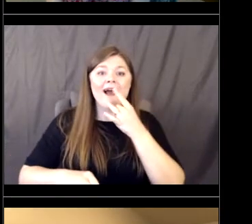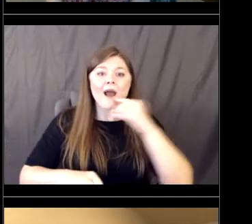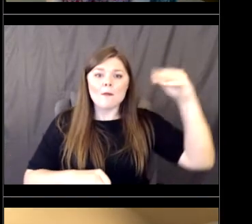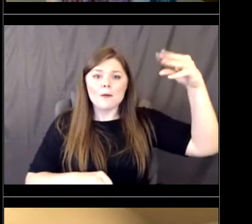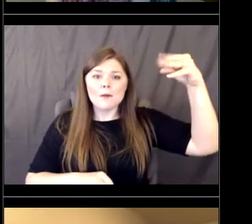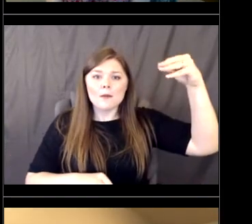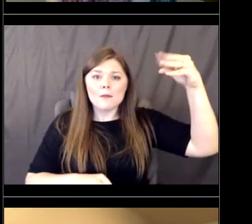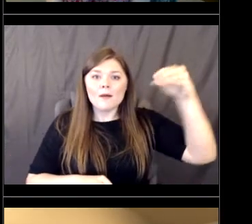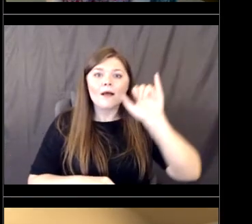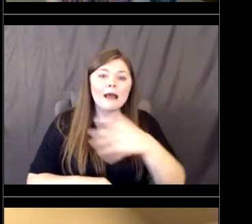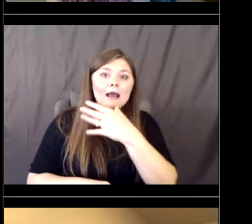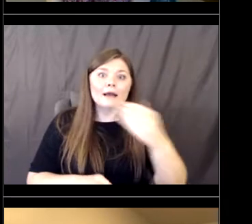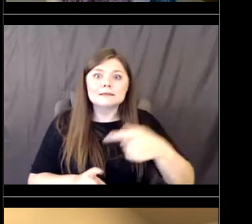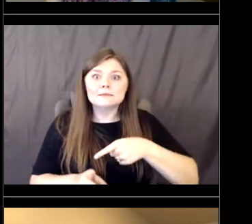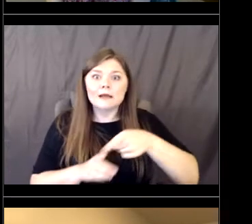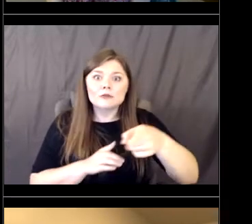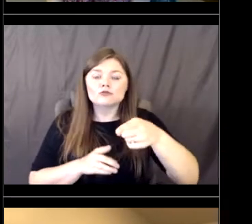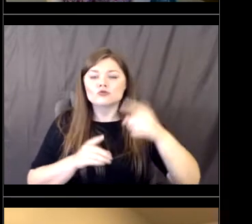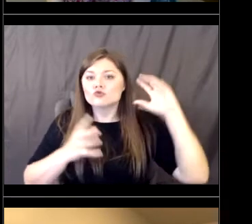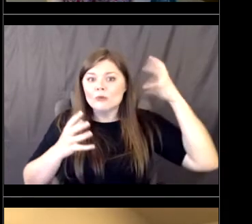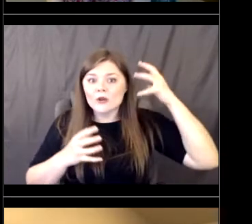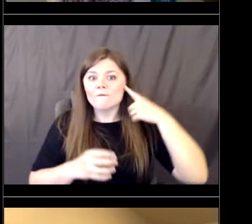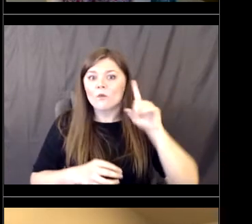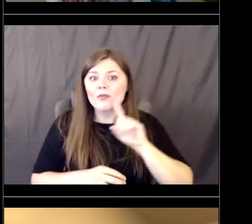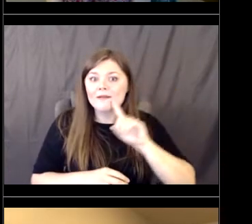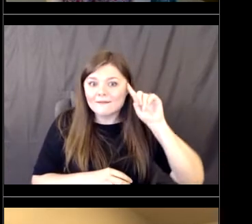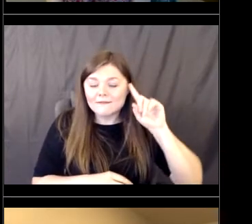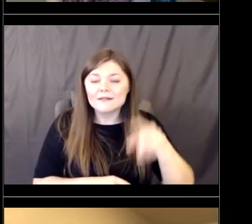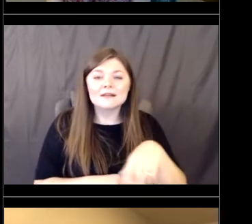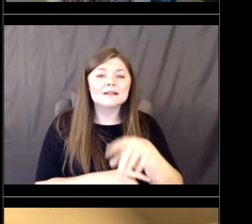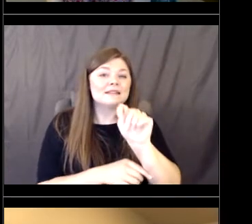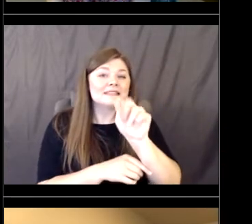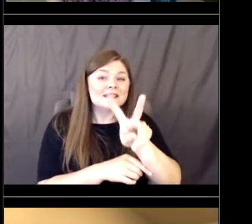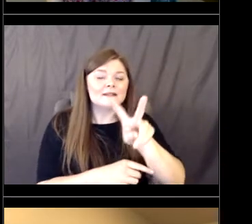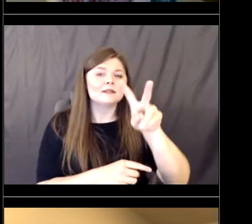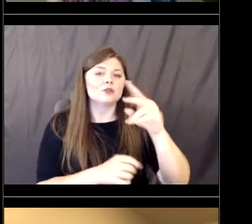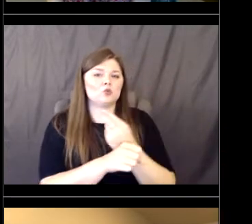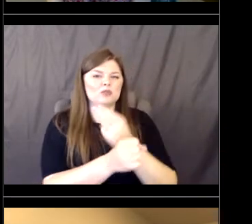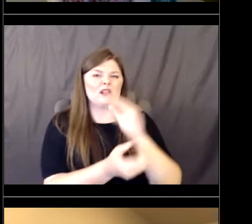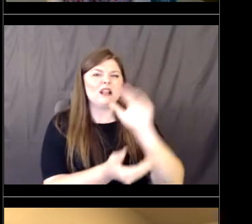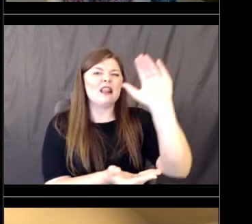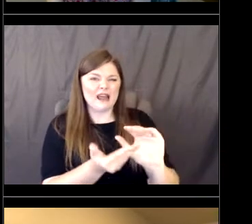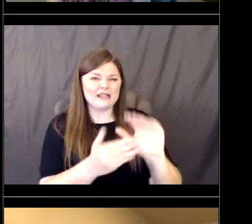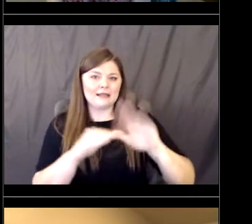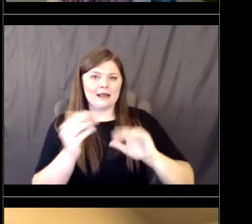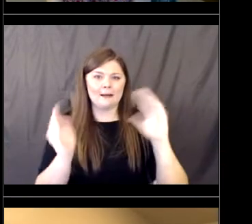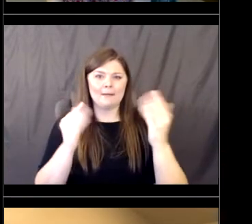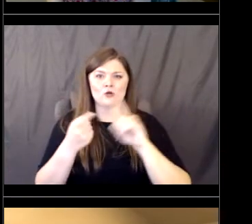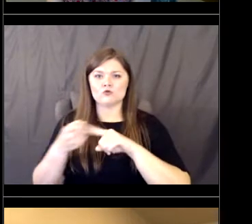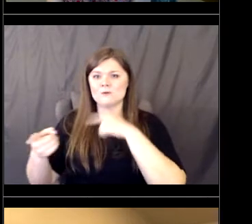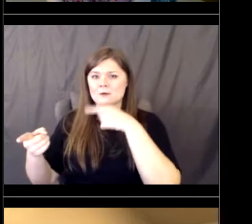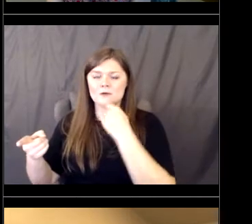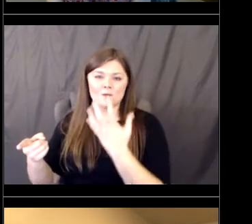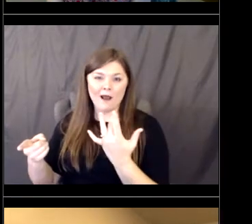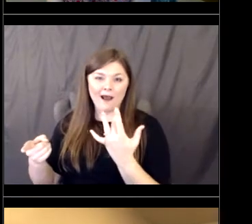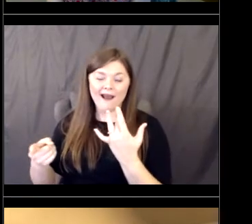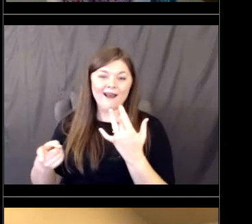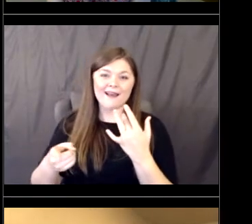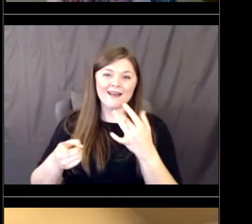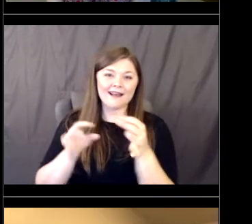radio. TV is used a little bit less often than it is in the hearing population due to closed